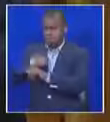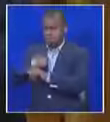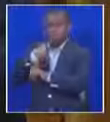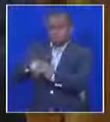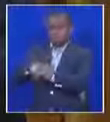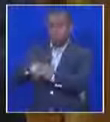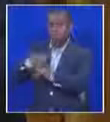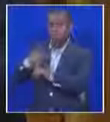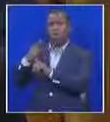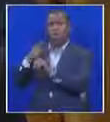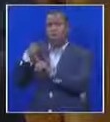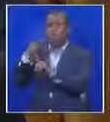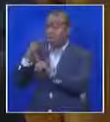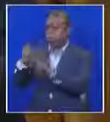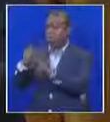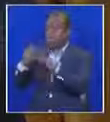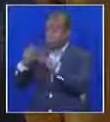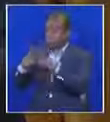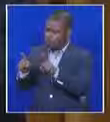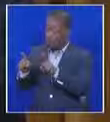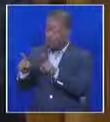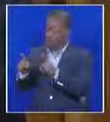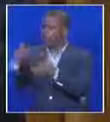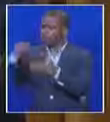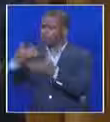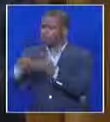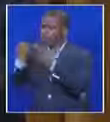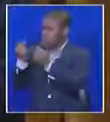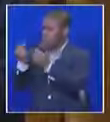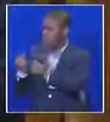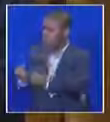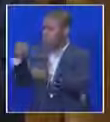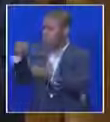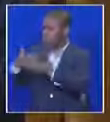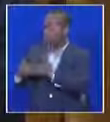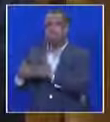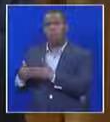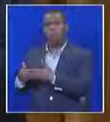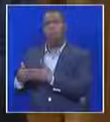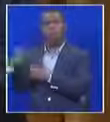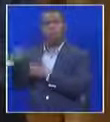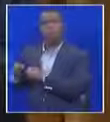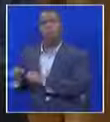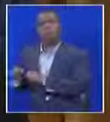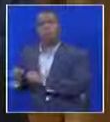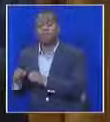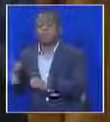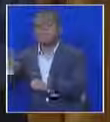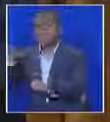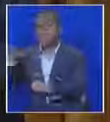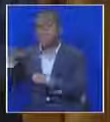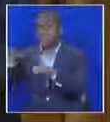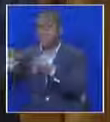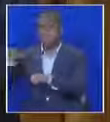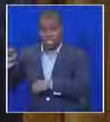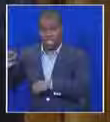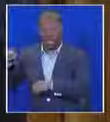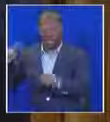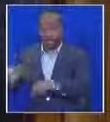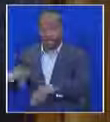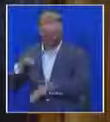difference that has come from what she has done and from what other chairs have done before. The SAA has been in